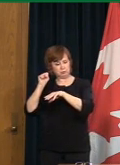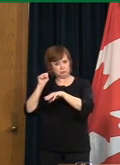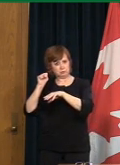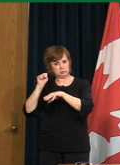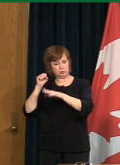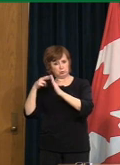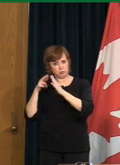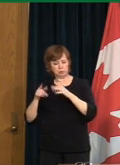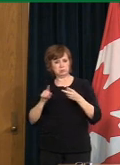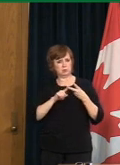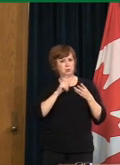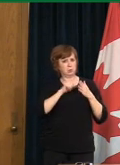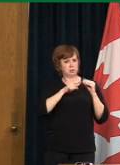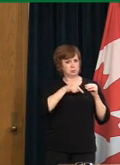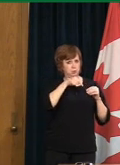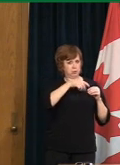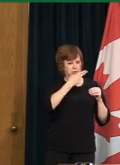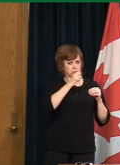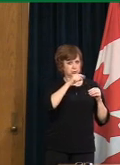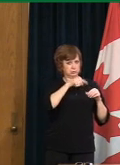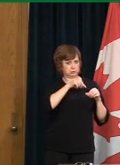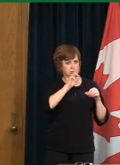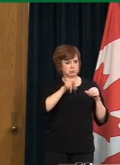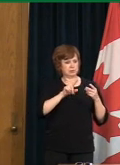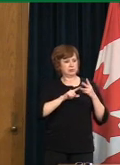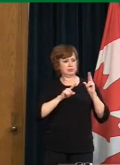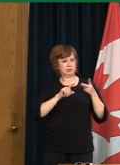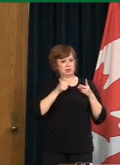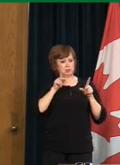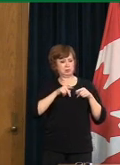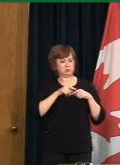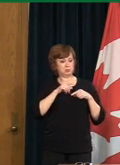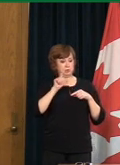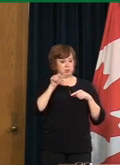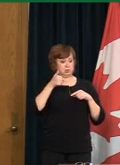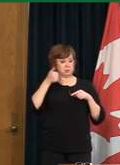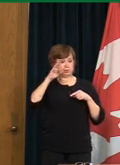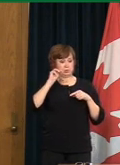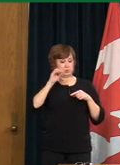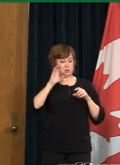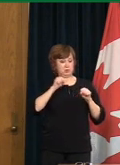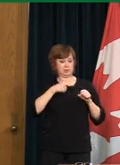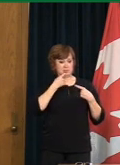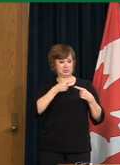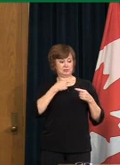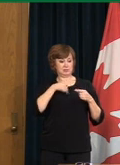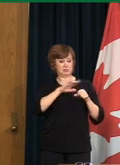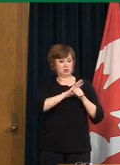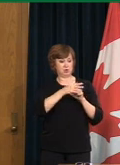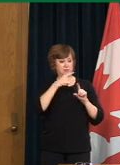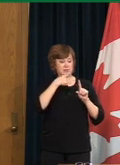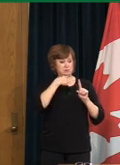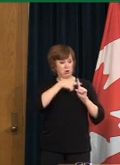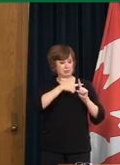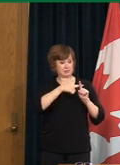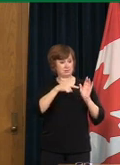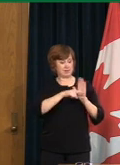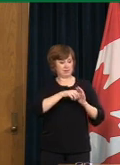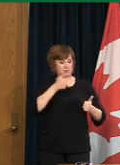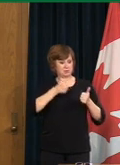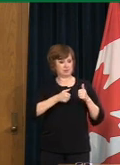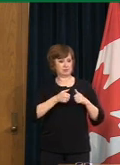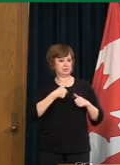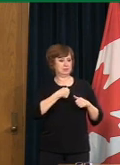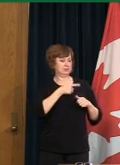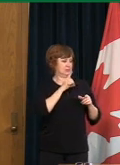And before I forget, there's a lot of people have been asking about your health, Mr. Premier. Can you give us an update on your COVID test? Sure, I will